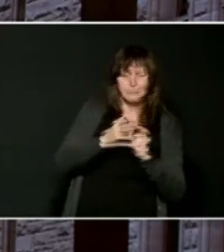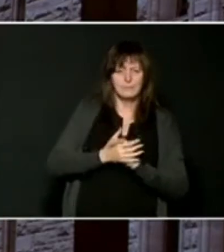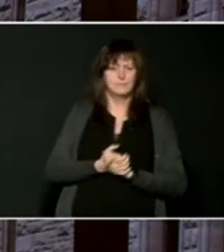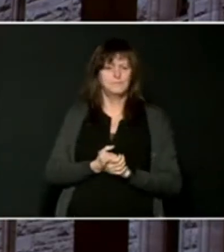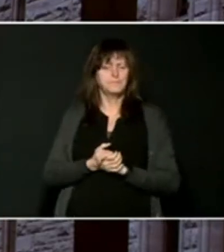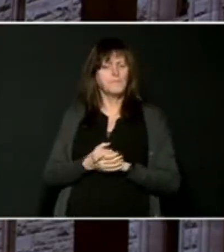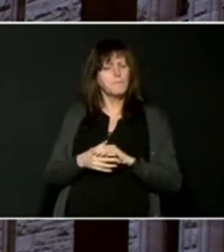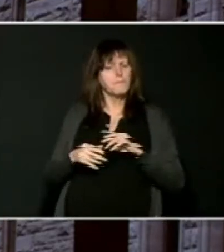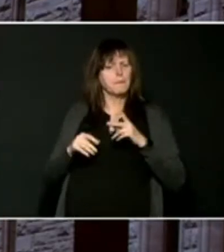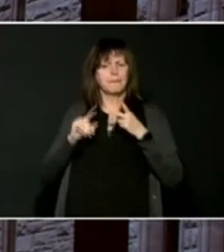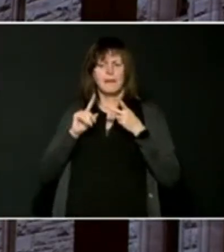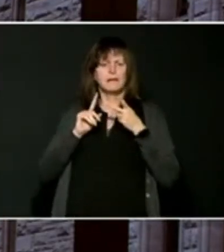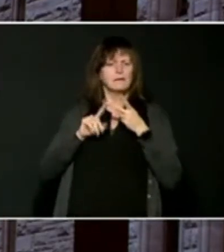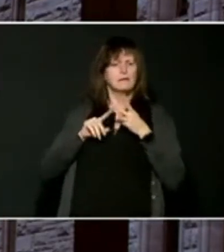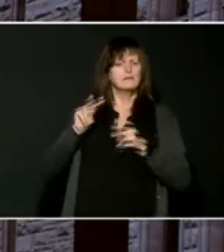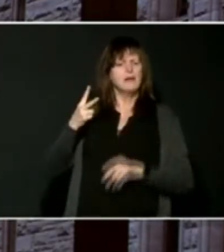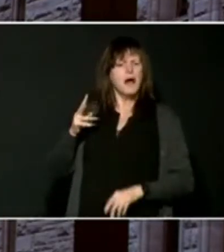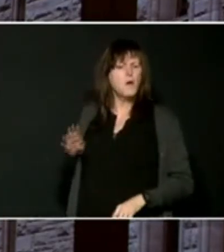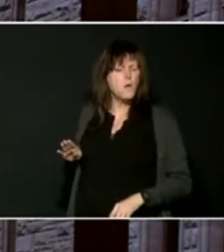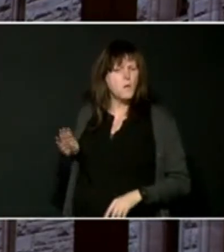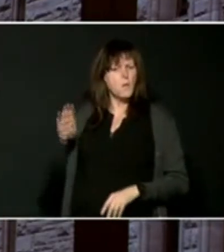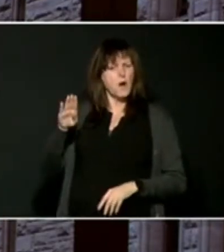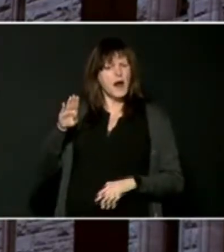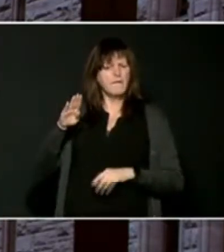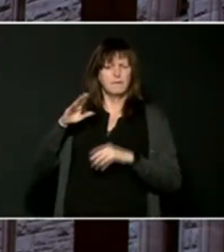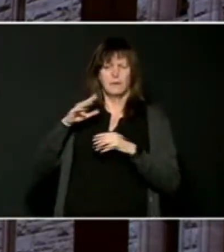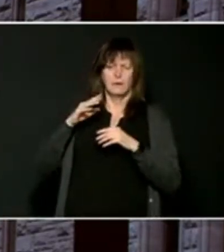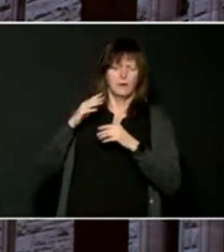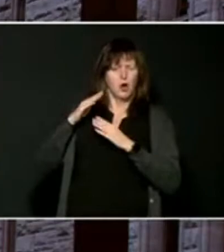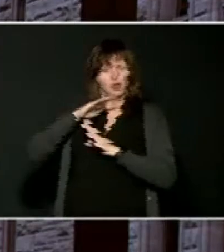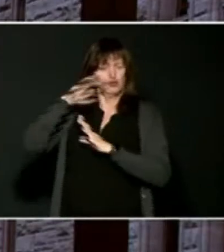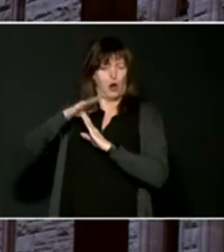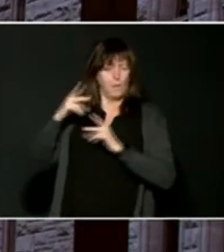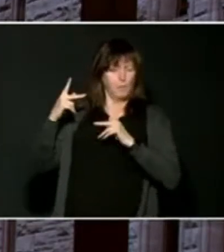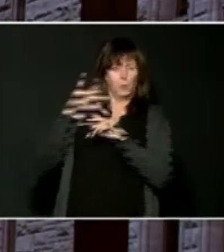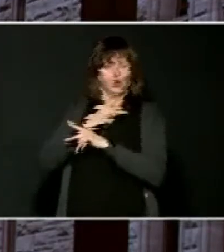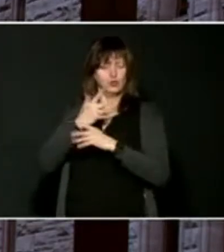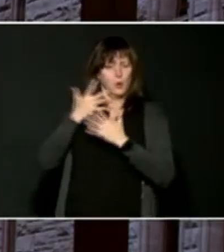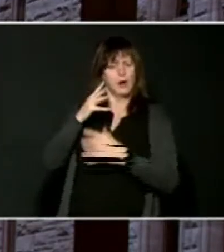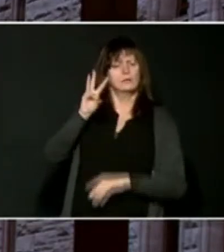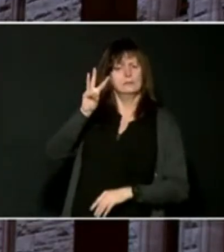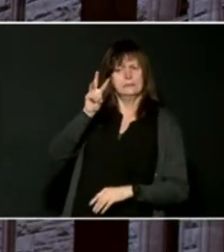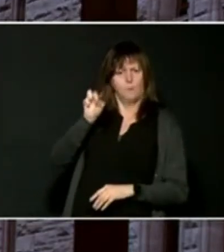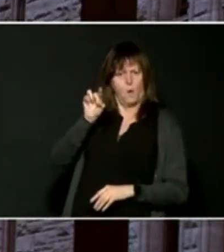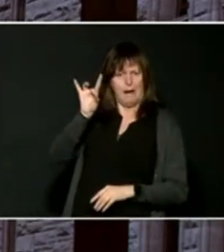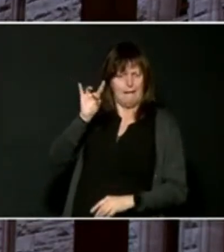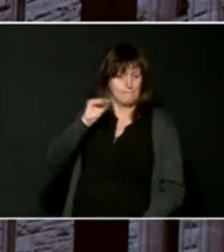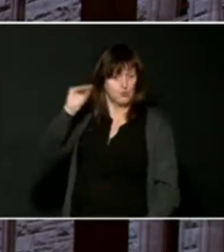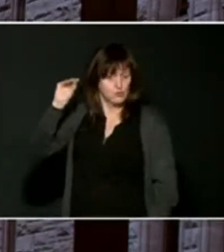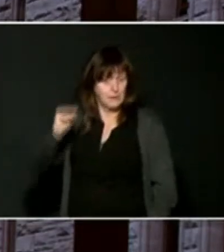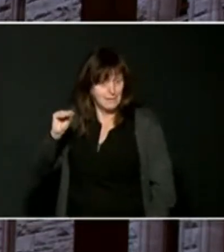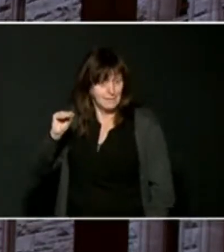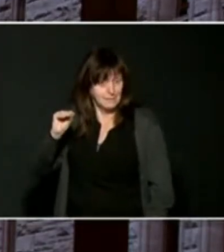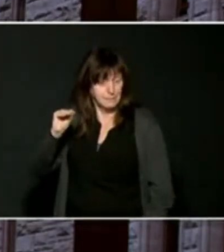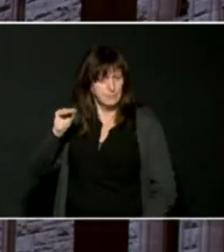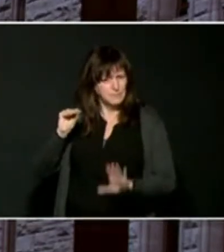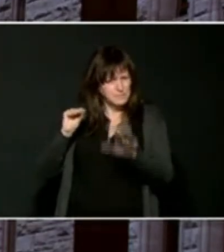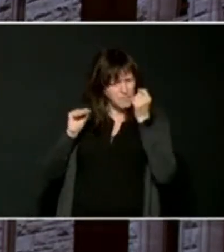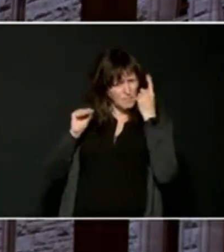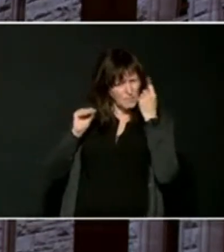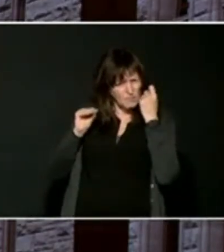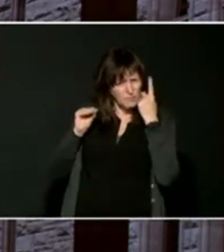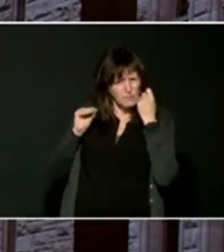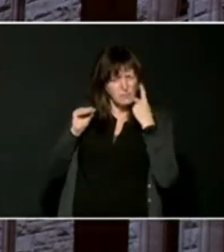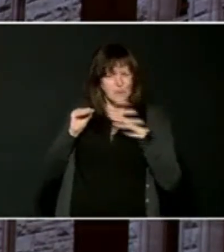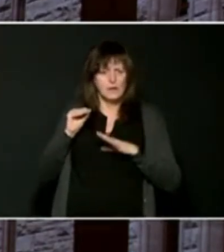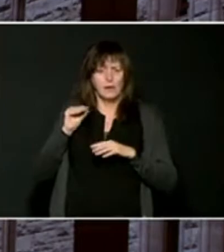6.8%. The other thing that's interesting to note, and it's important to note, is that sometimes the percent positivity goes up as the volume goes down, but the